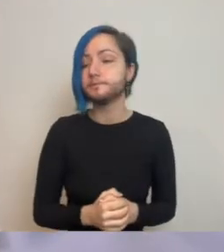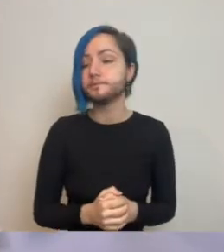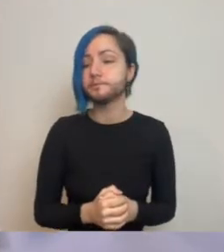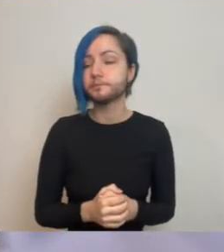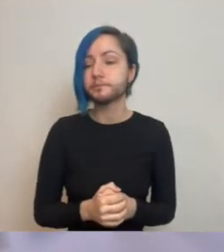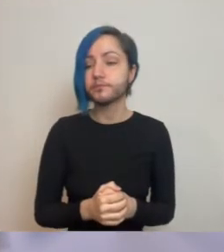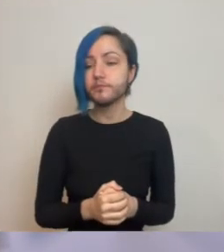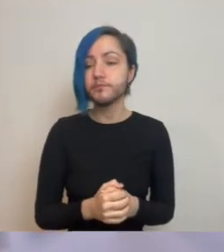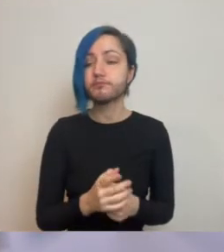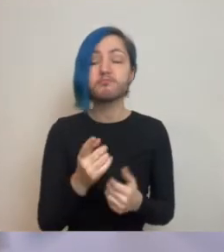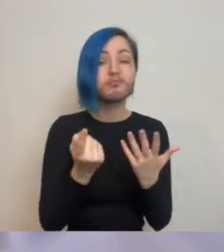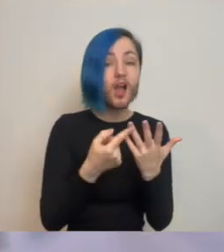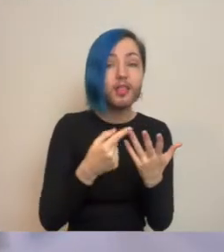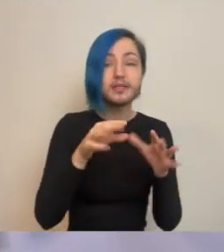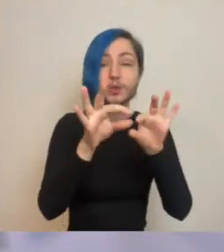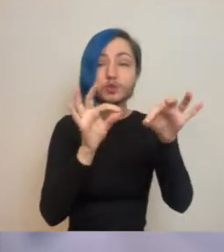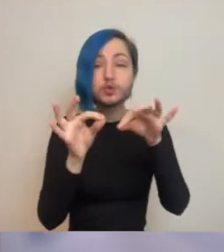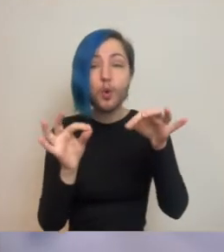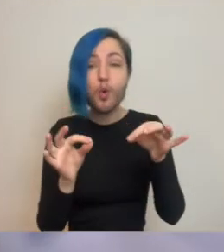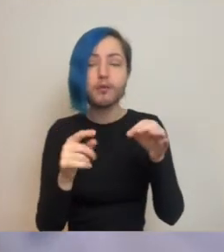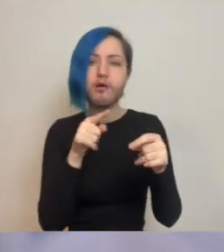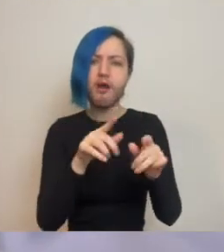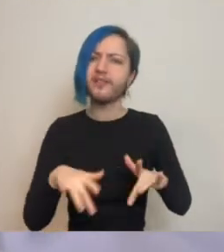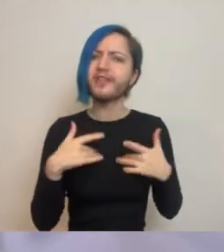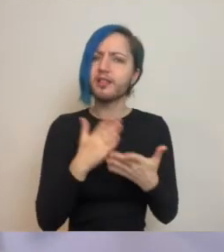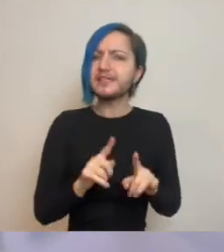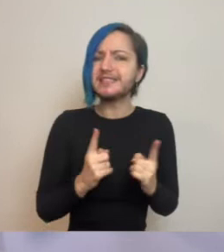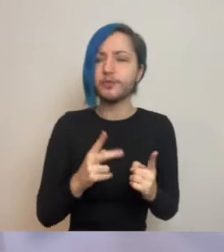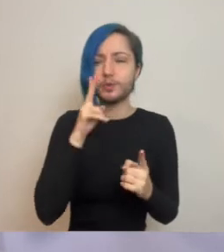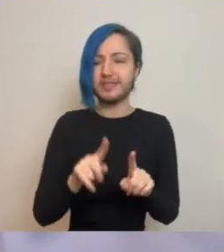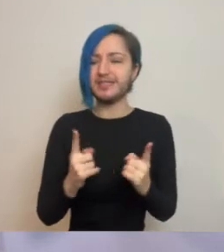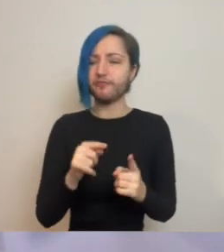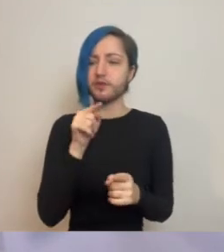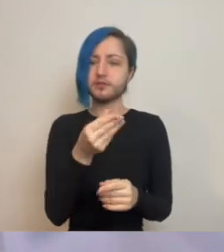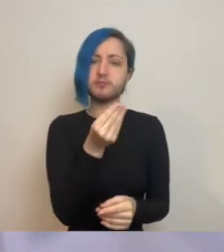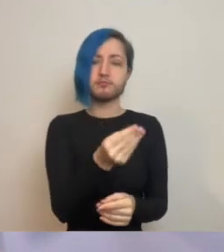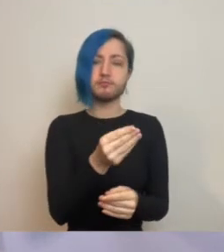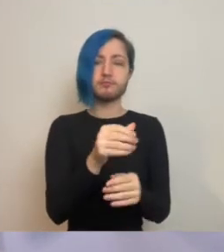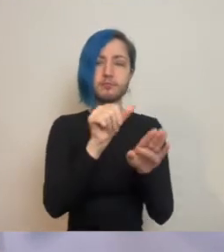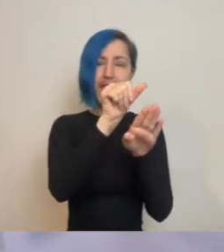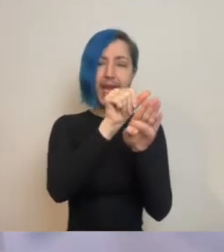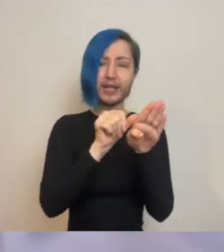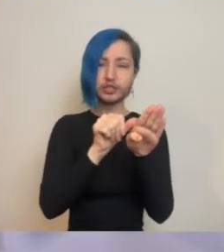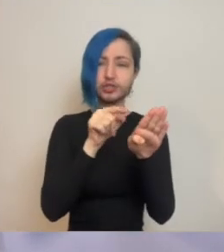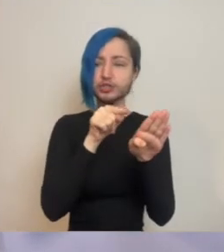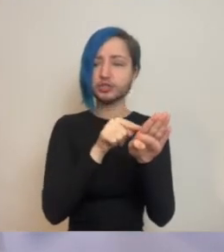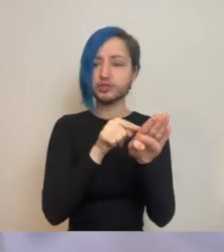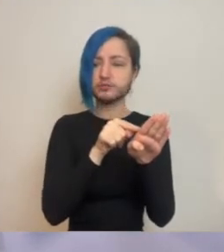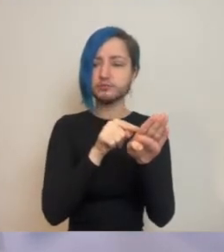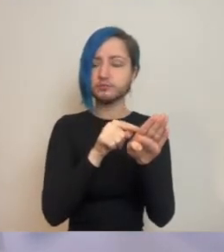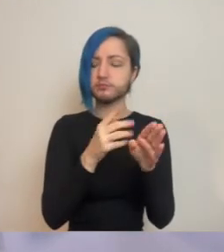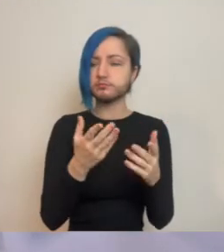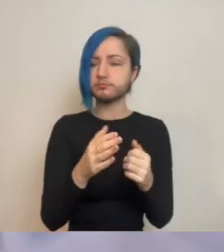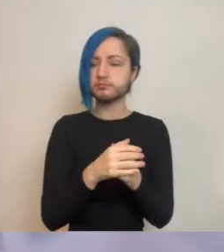And when you rip things, it gives a very different feeling. So you can see the difference between putting something with a very hard edge next to that, which sort